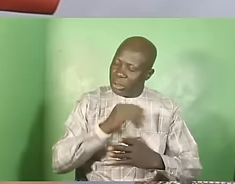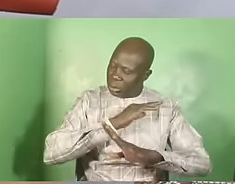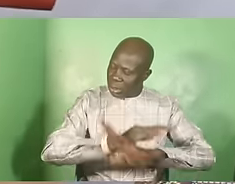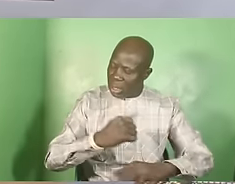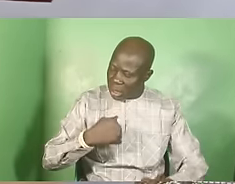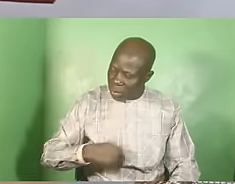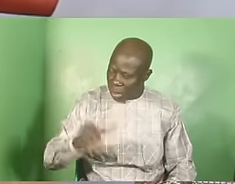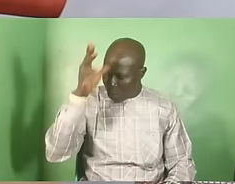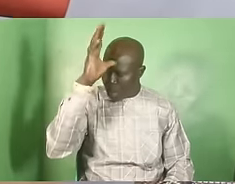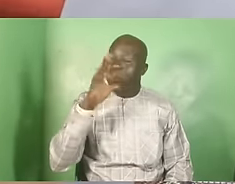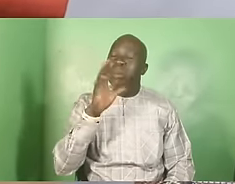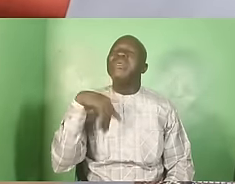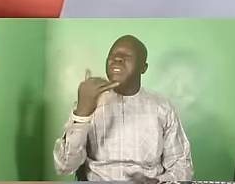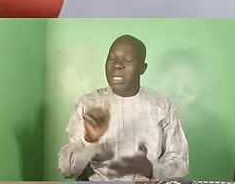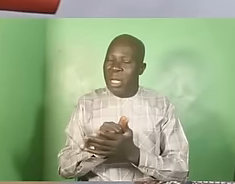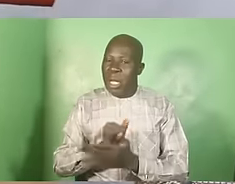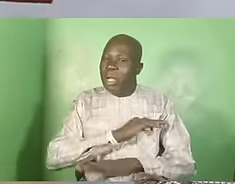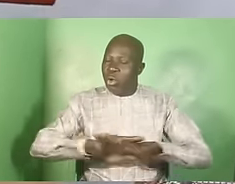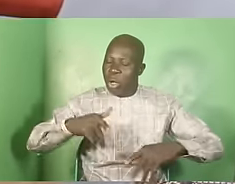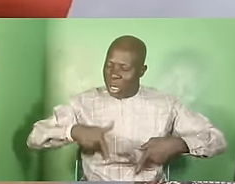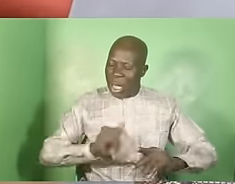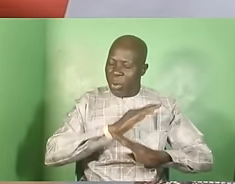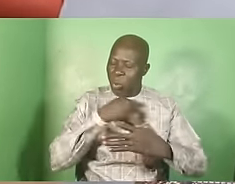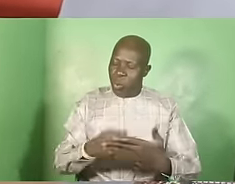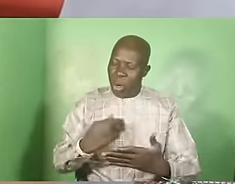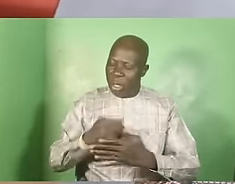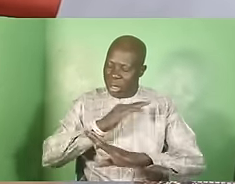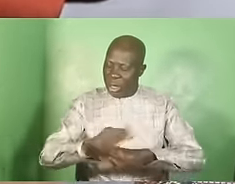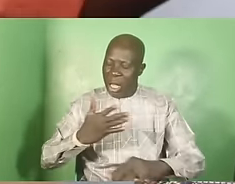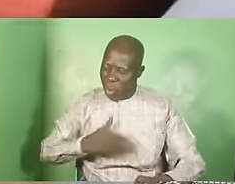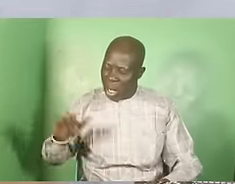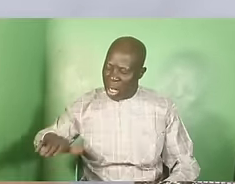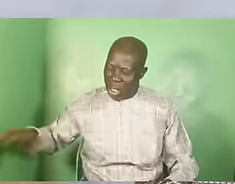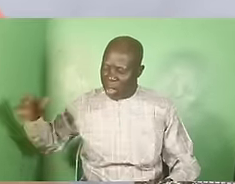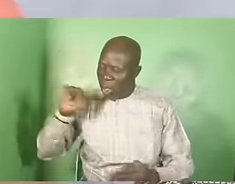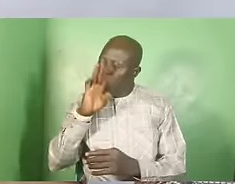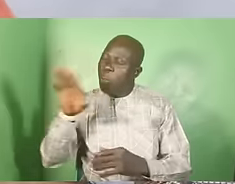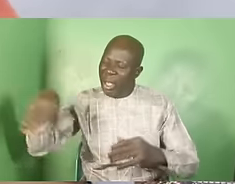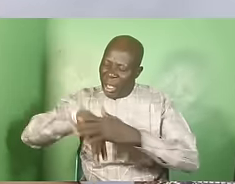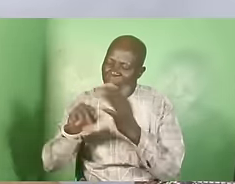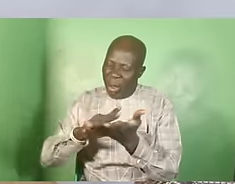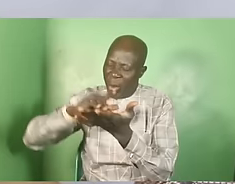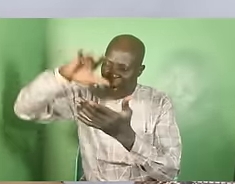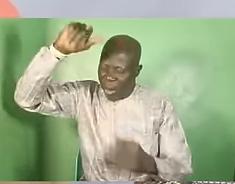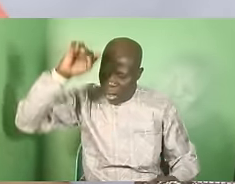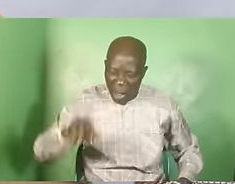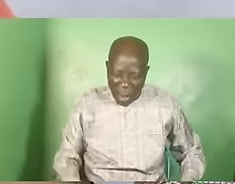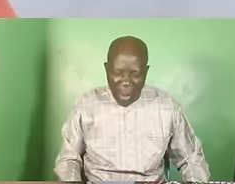let money delay me. Mommy will say, don't let money flow. That's the Jebu. Oh, yes. Oh, God, Jesus. Oh, God, Jesus. Oh, God, Jesus. Oh,